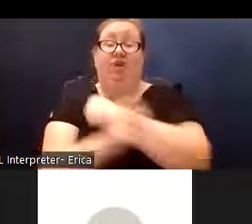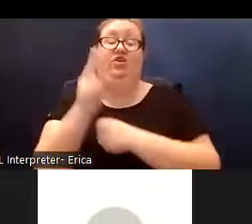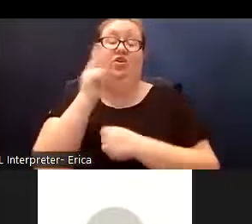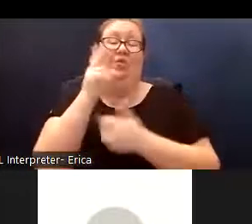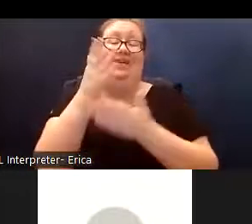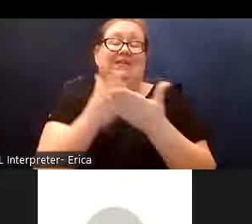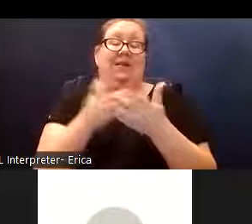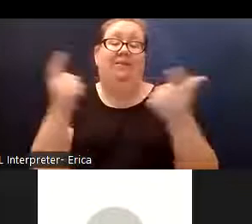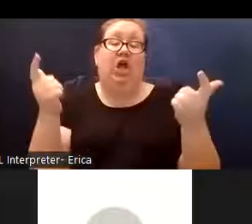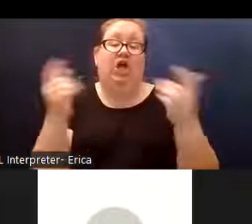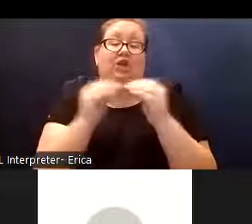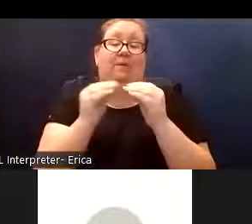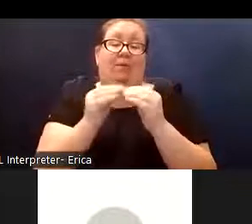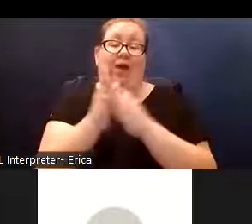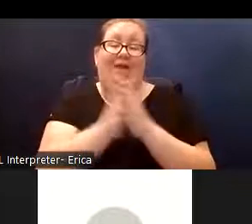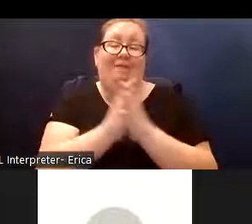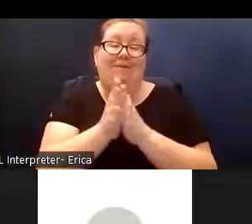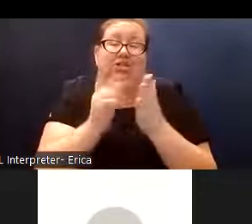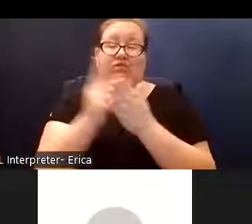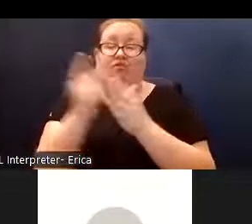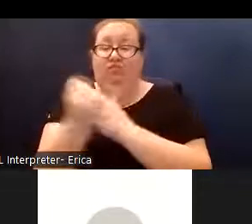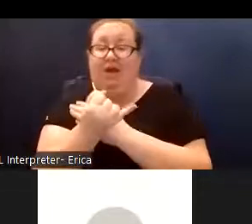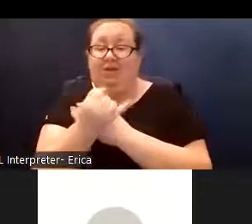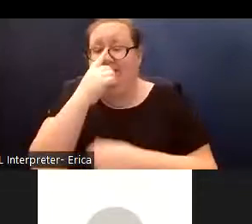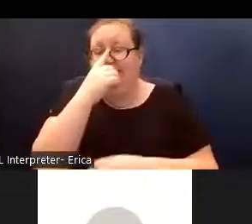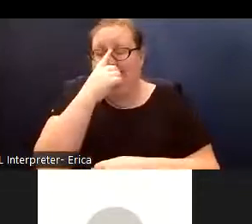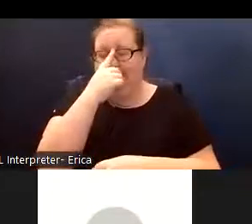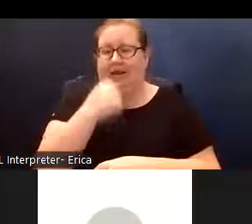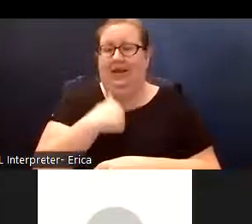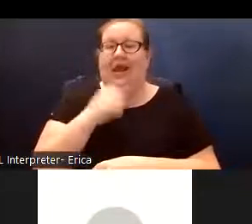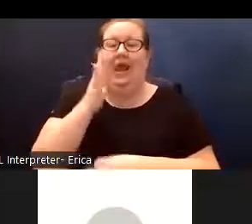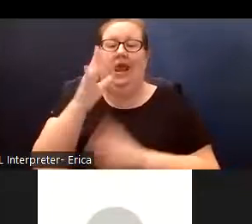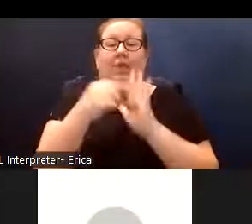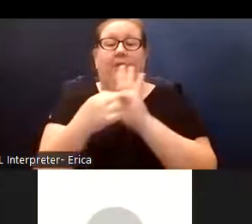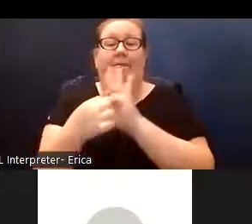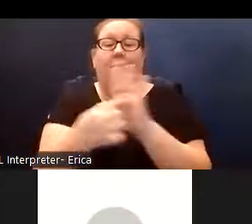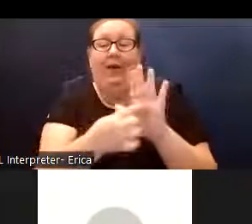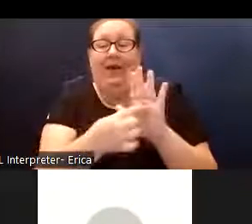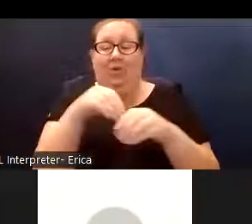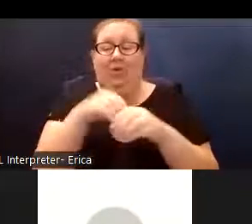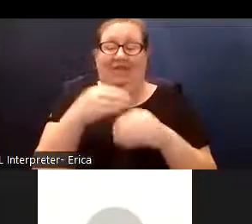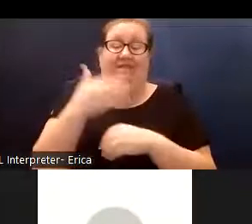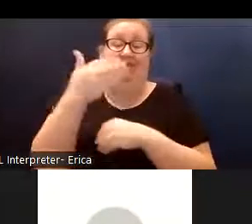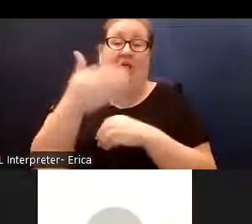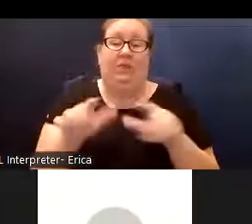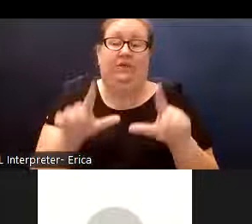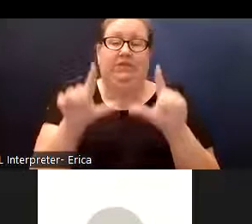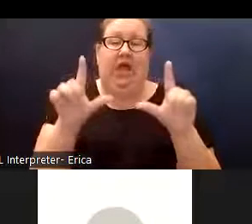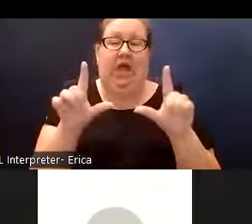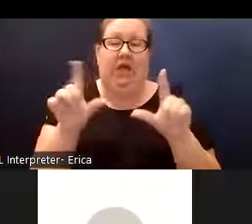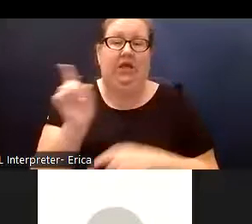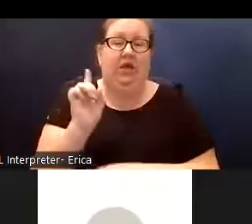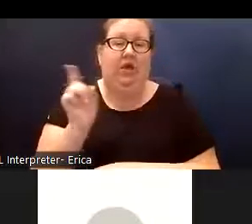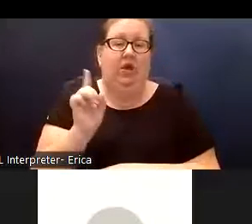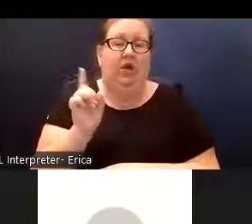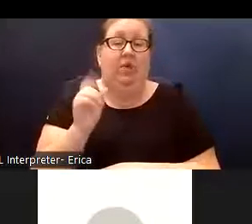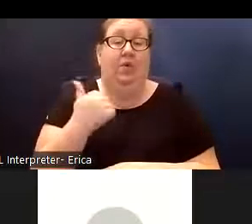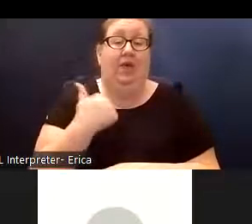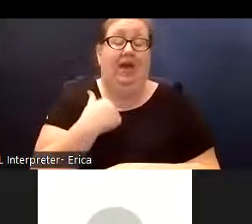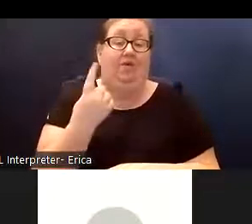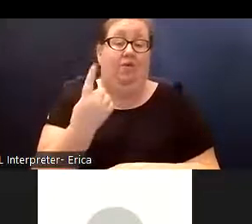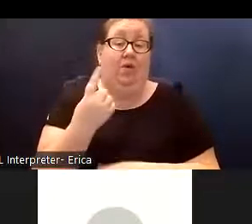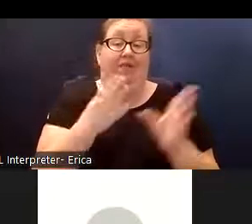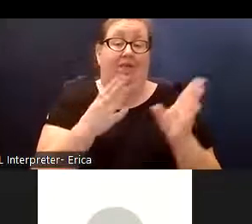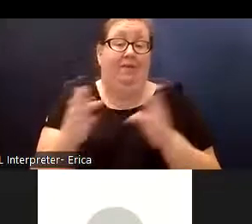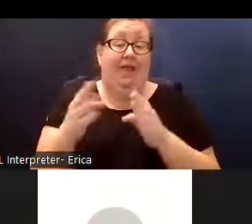larger, more ambitious projects. I will point out in the following slide where one of the planned